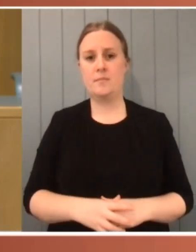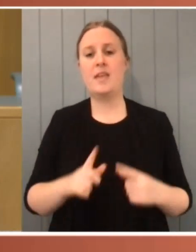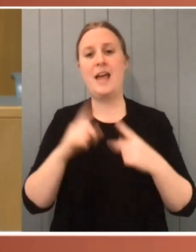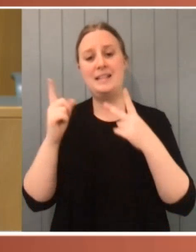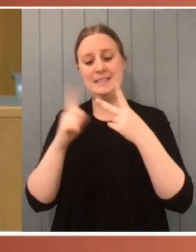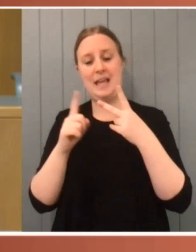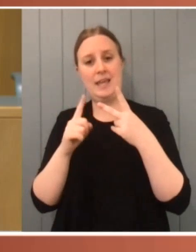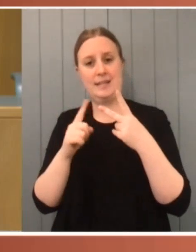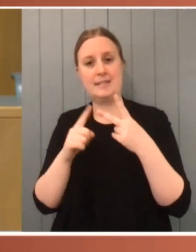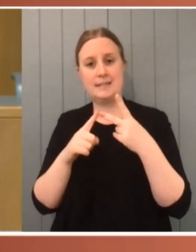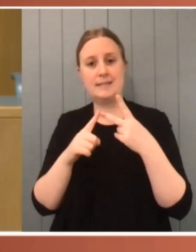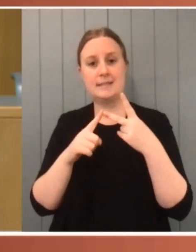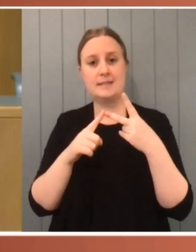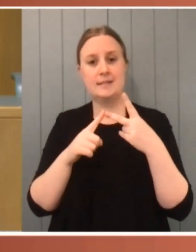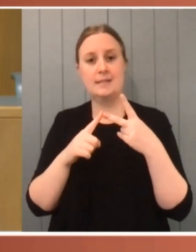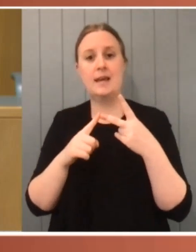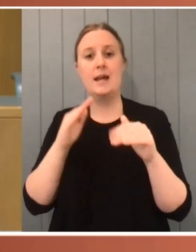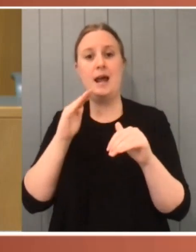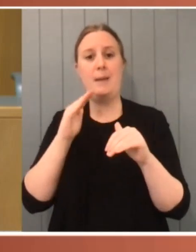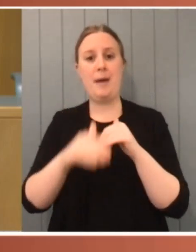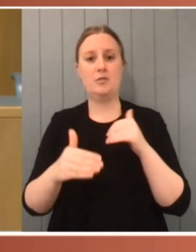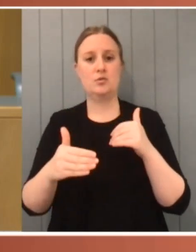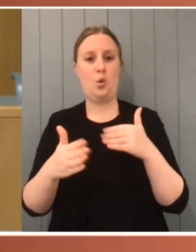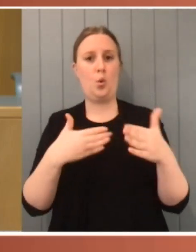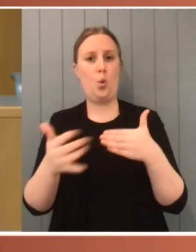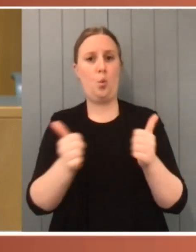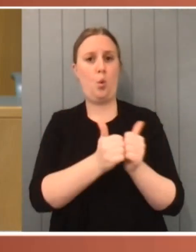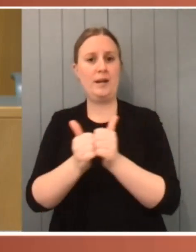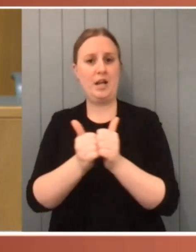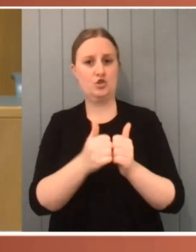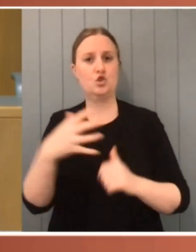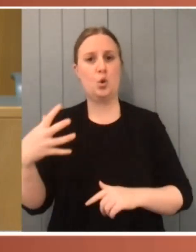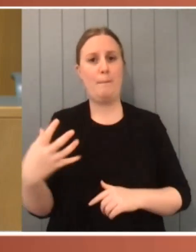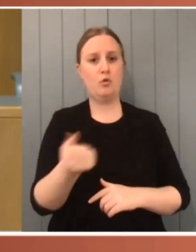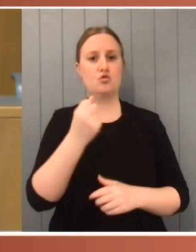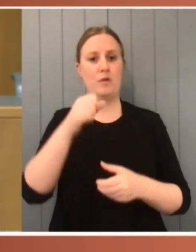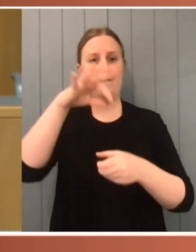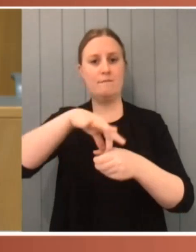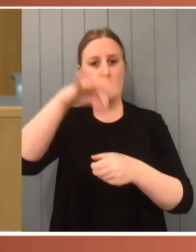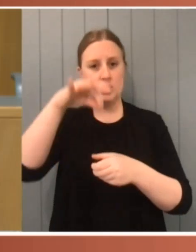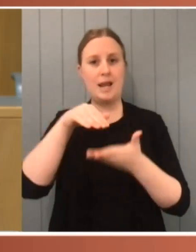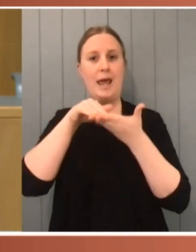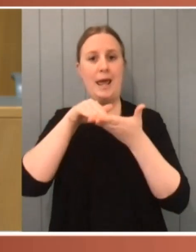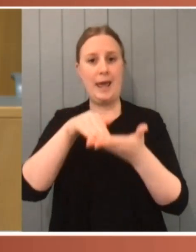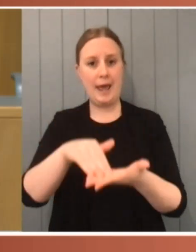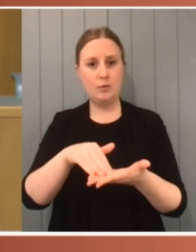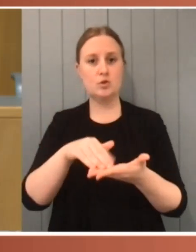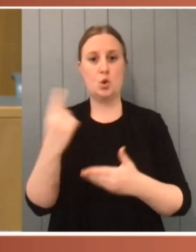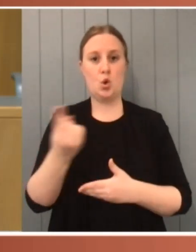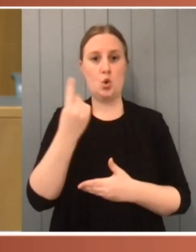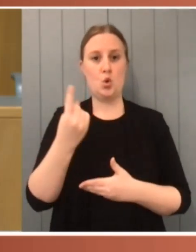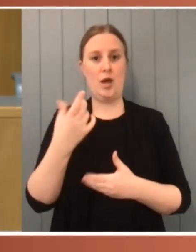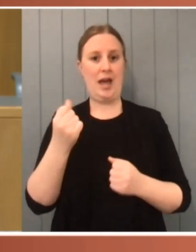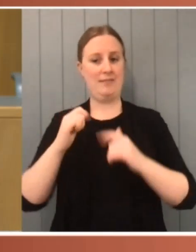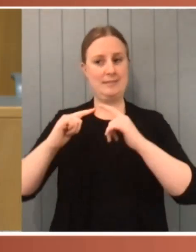the coordination argument, this idea that compulsory voting helps like-minded people to coordinate, especially members of more